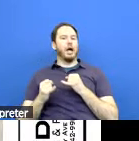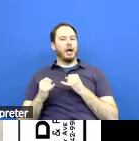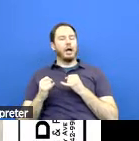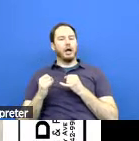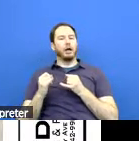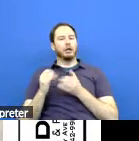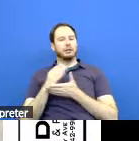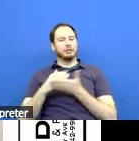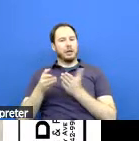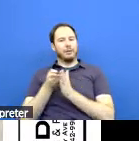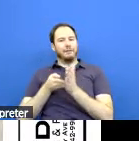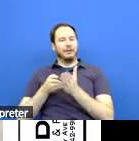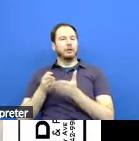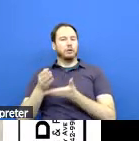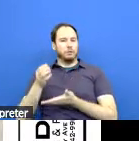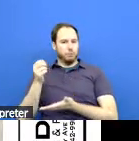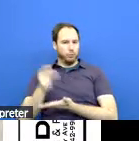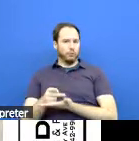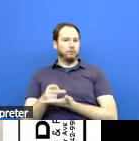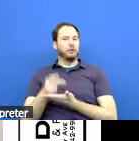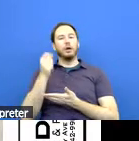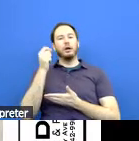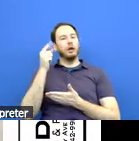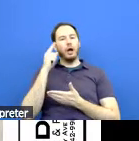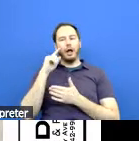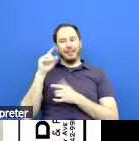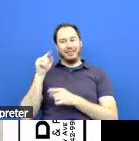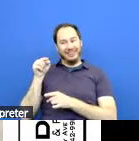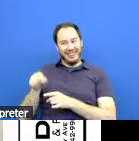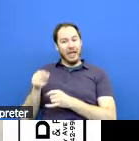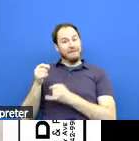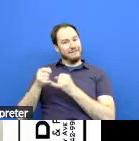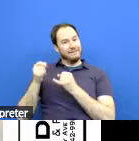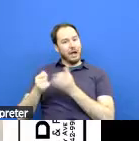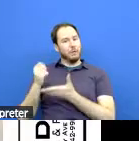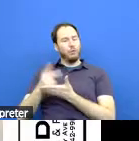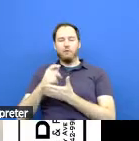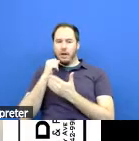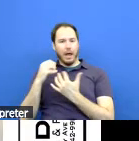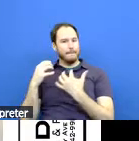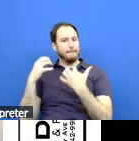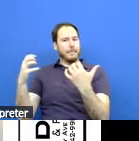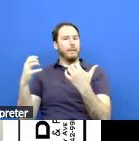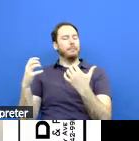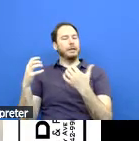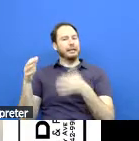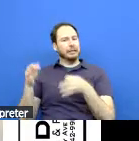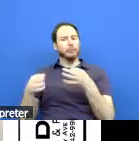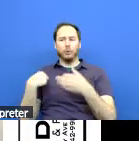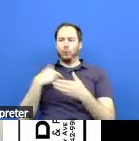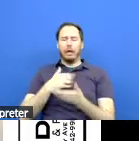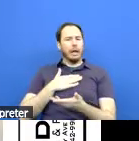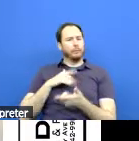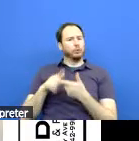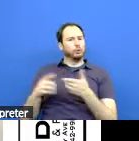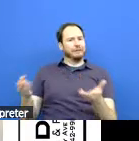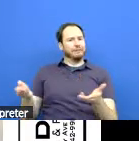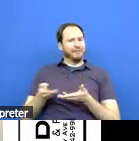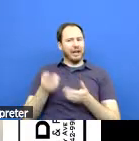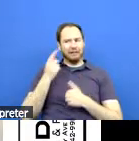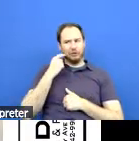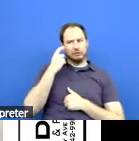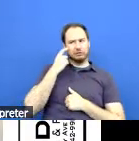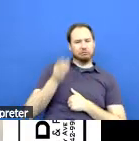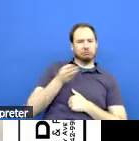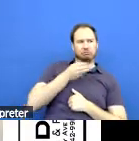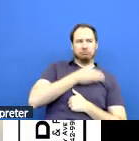approval. Again, that's not a public hearing at that point, but we'll invite the public like we have for these last